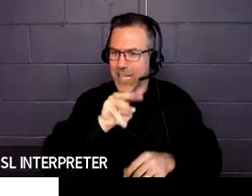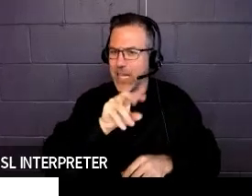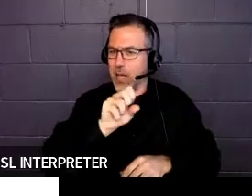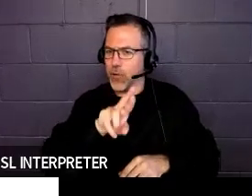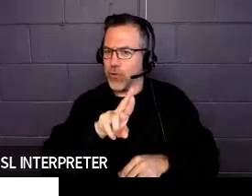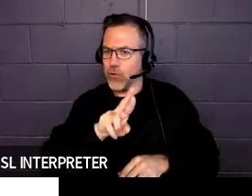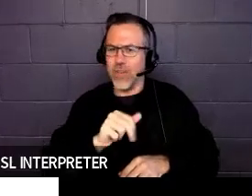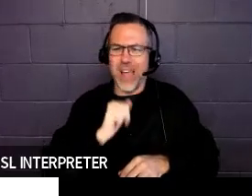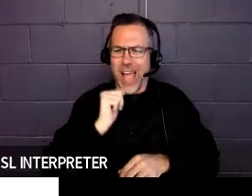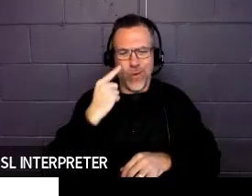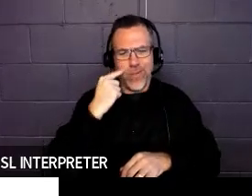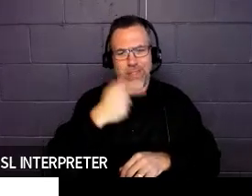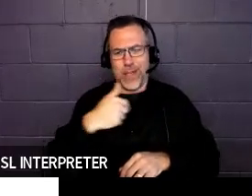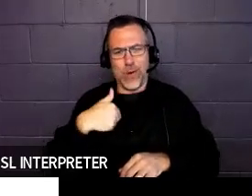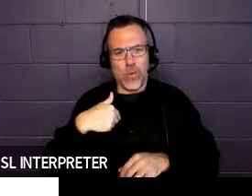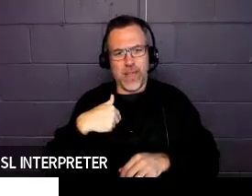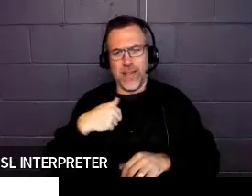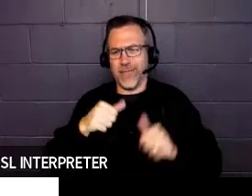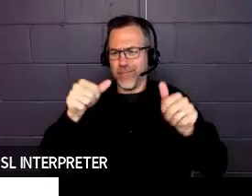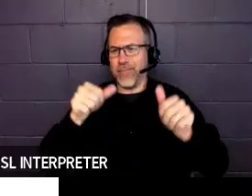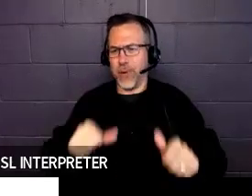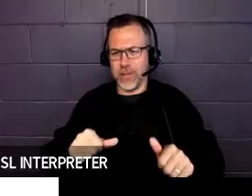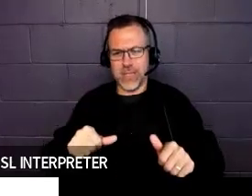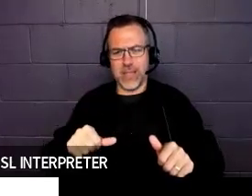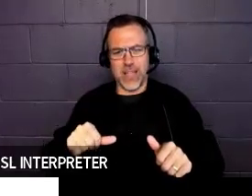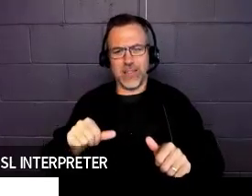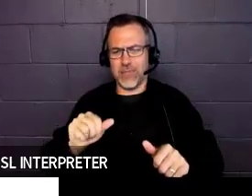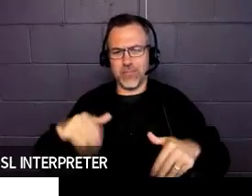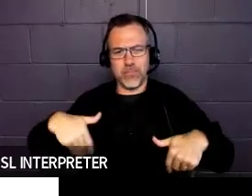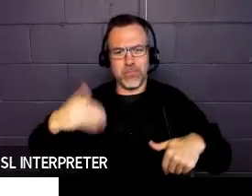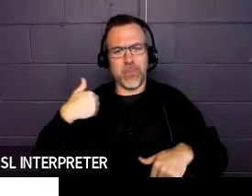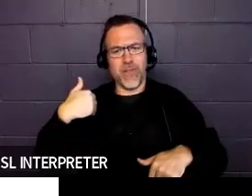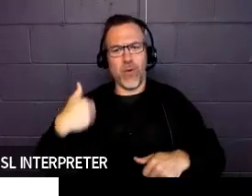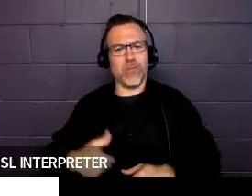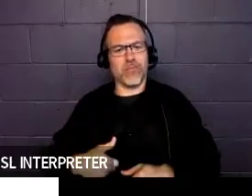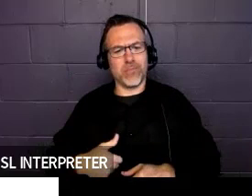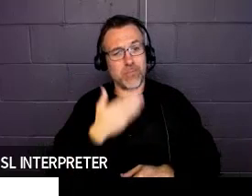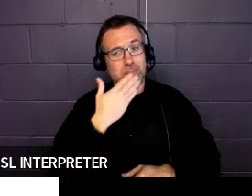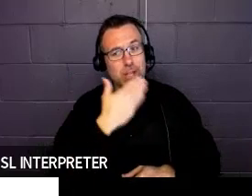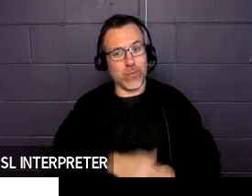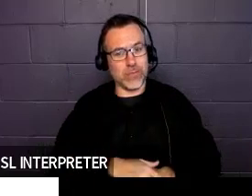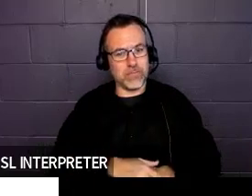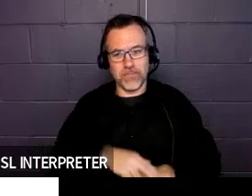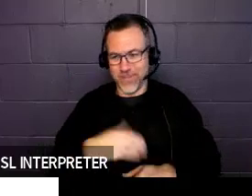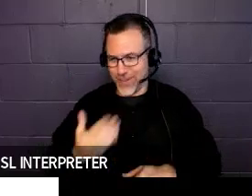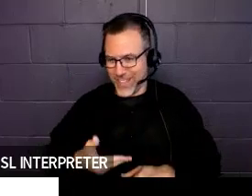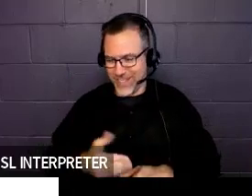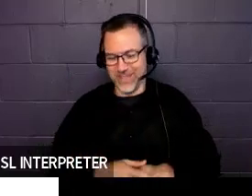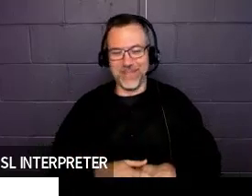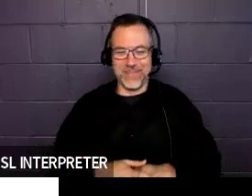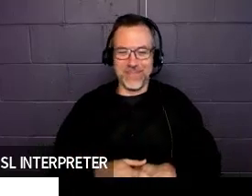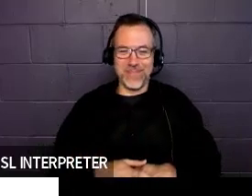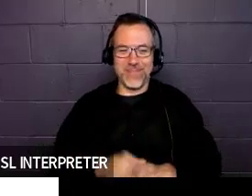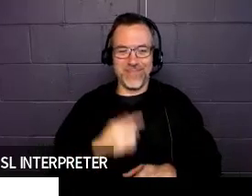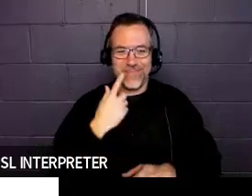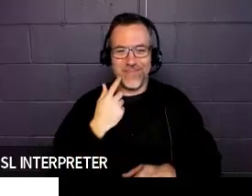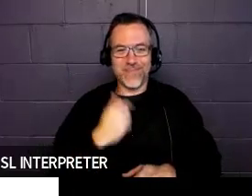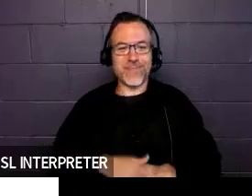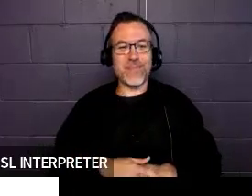we've shared that in chat before, but yeah, thank you. Okay, you're welcome. Okay, and